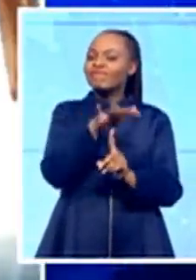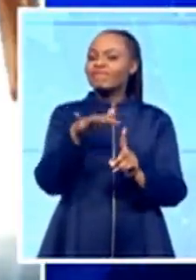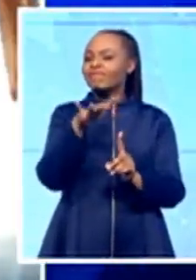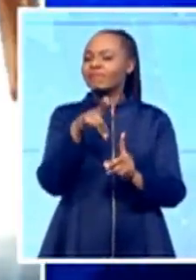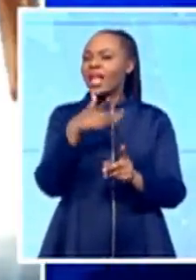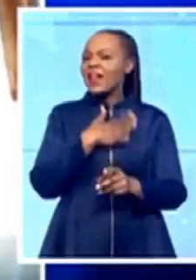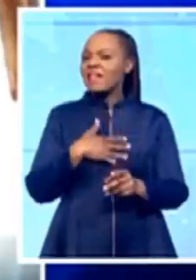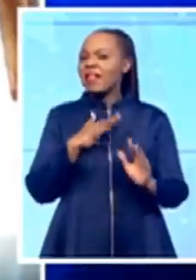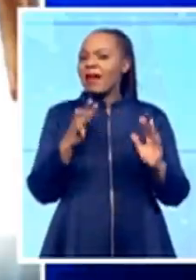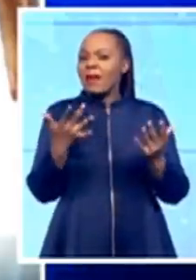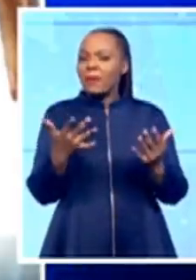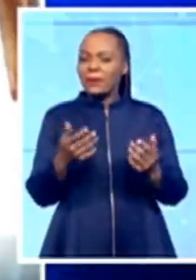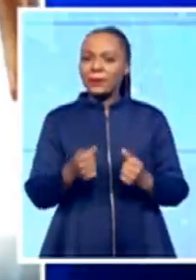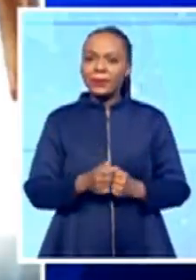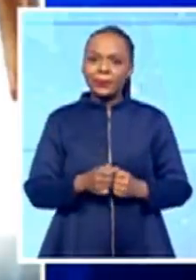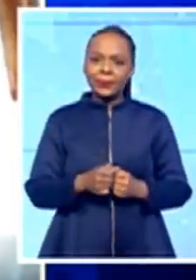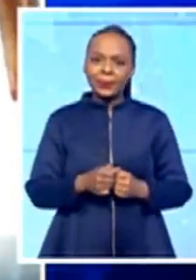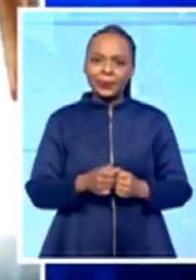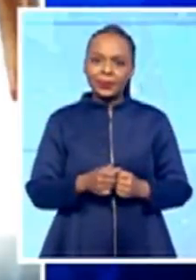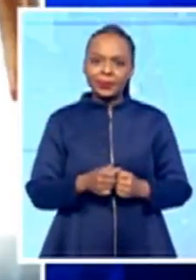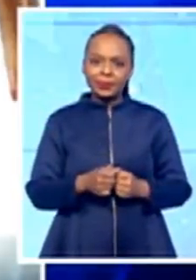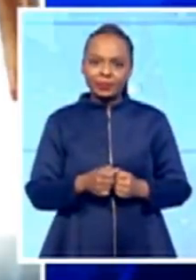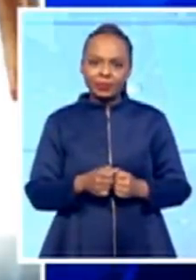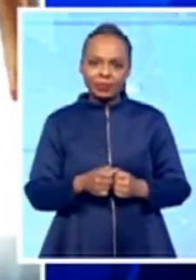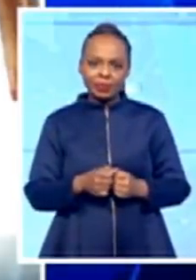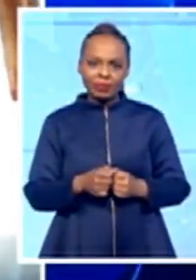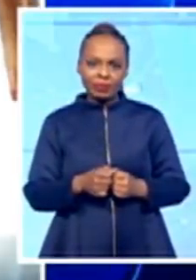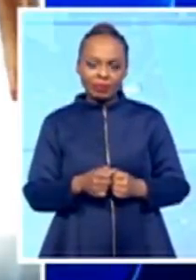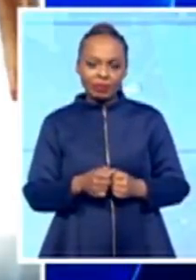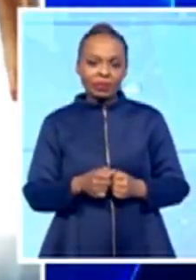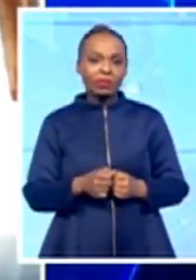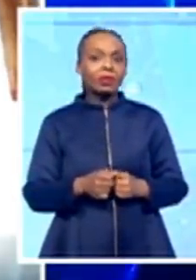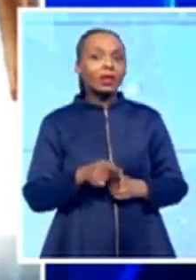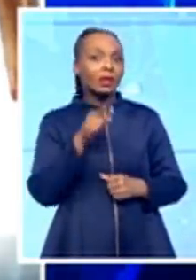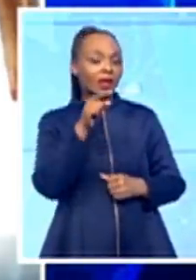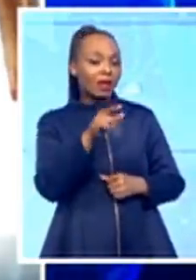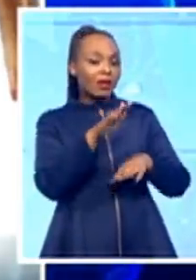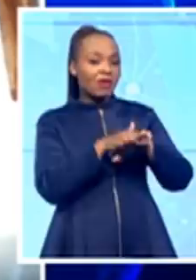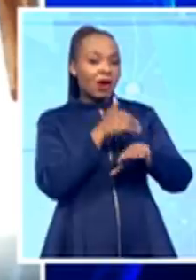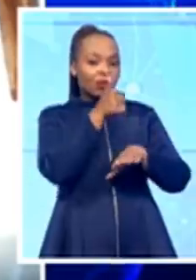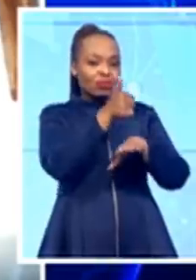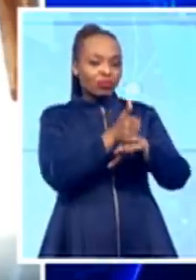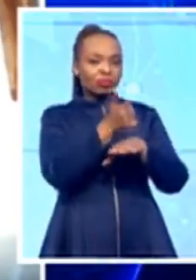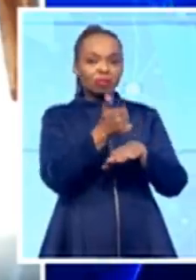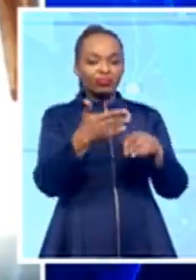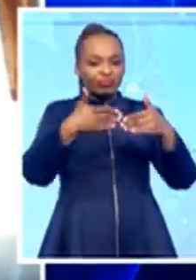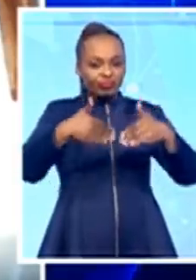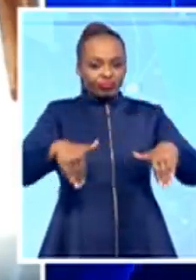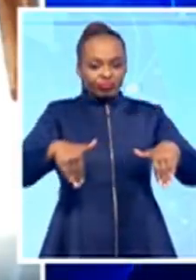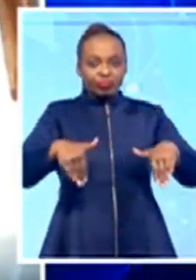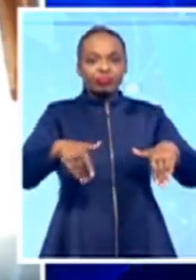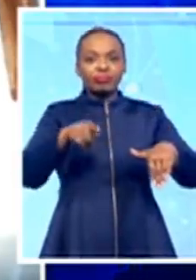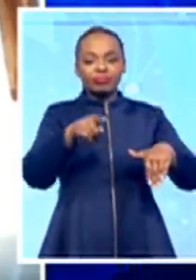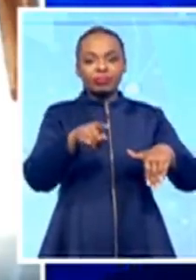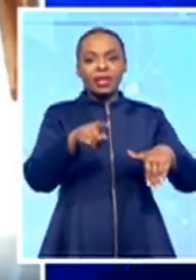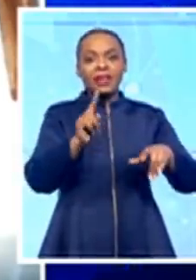Well, a couple of things. Firstly, the foundation wants to be contextual. And the first thing we want to condemn is the fact that the